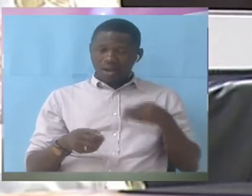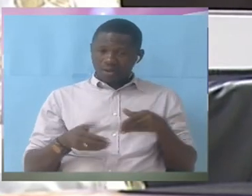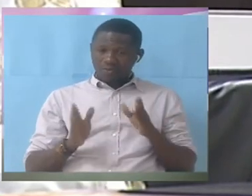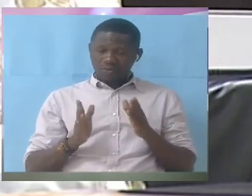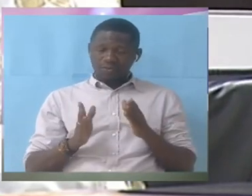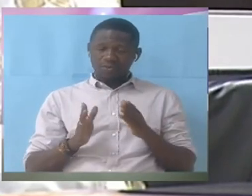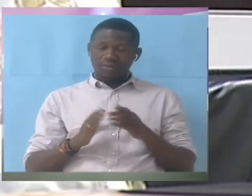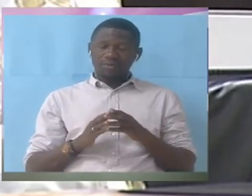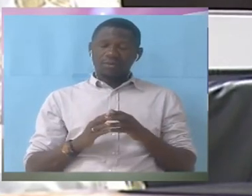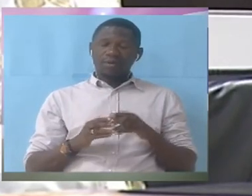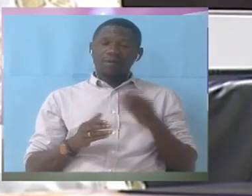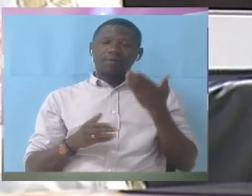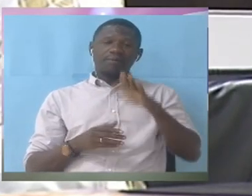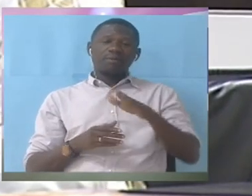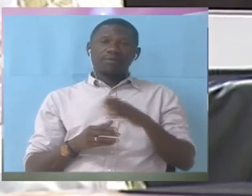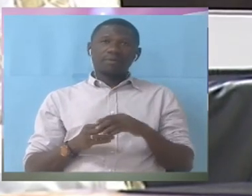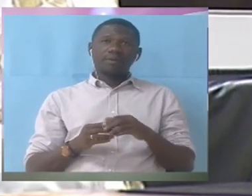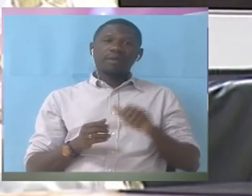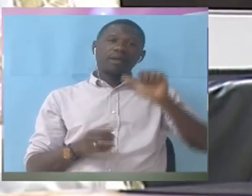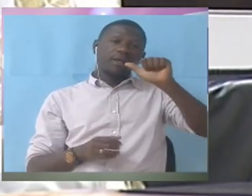from especially an